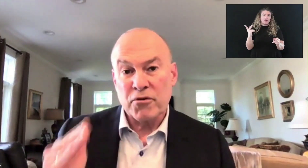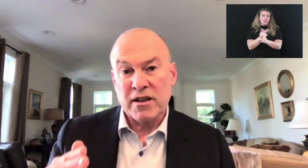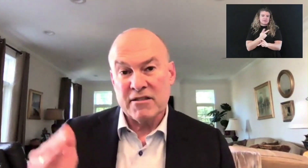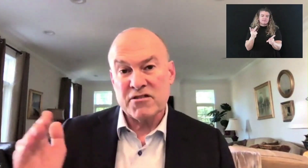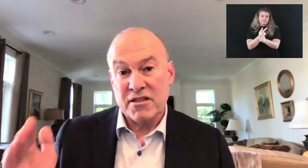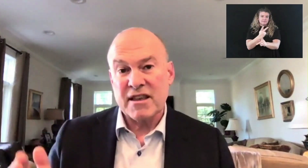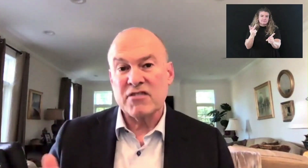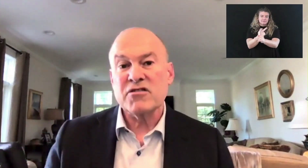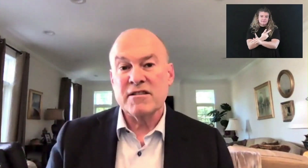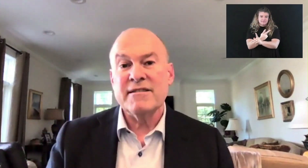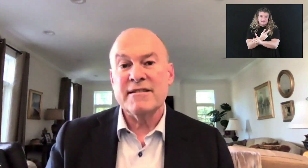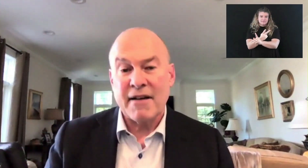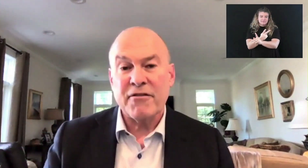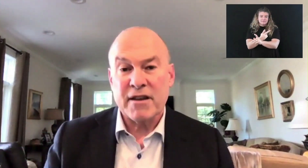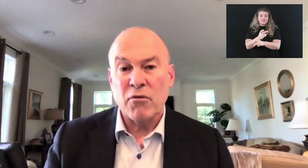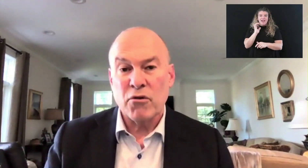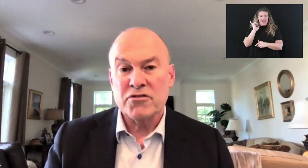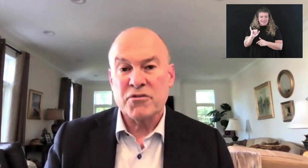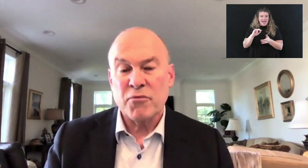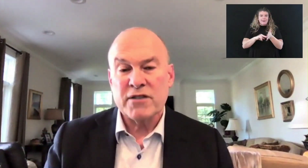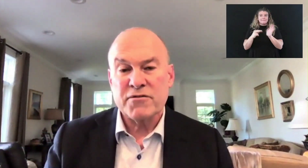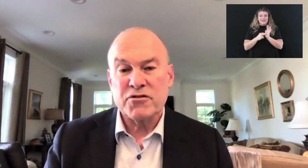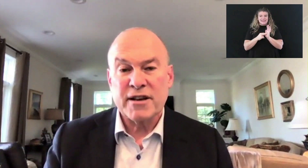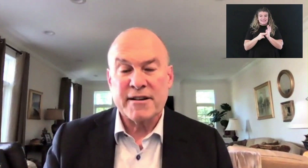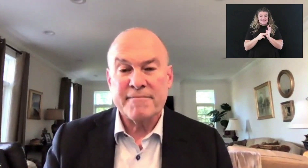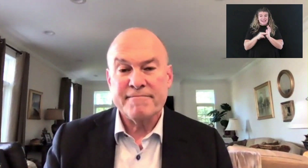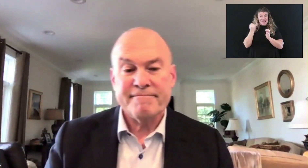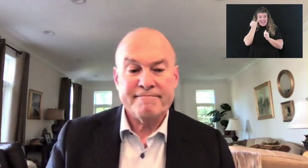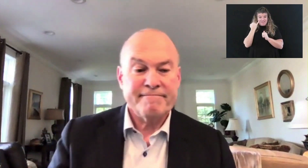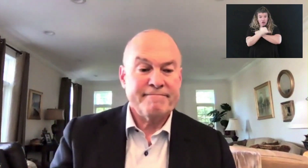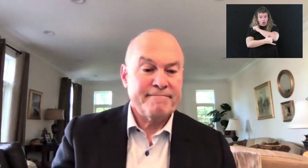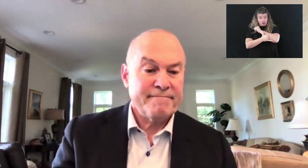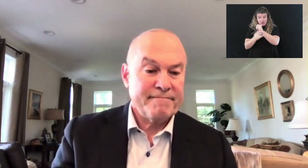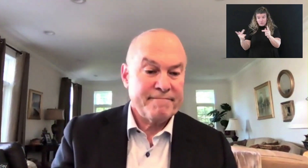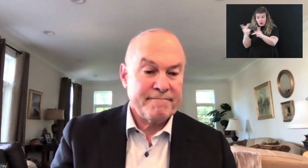also portends that things could definitely get worse in West Virginia.